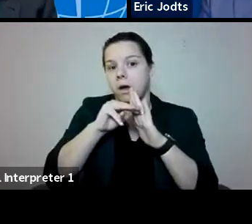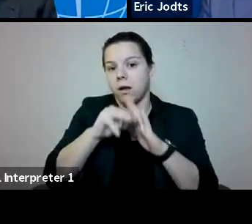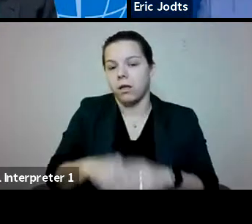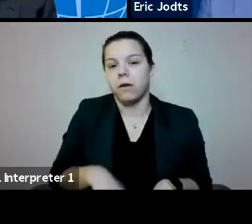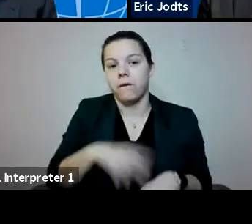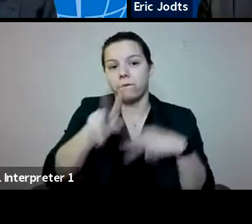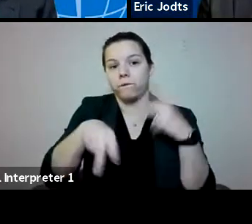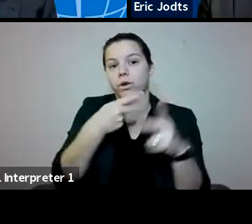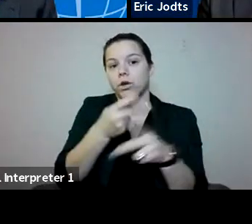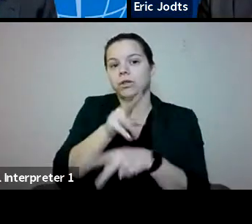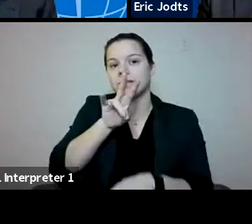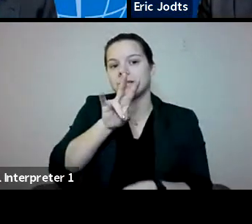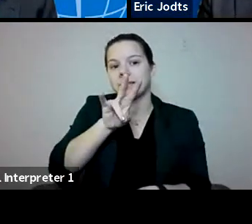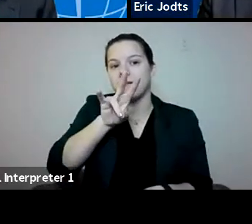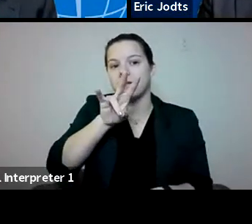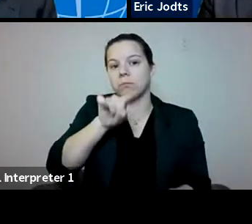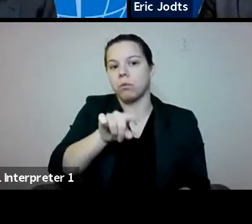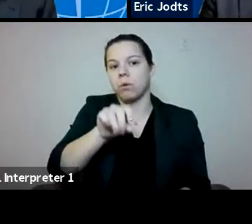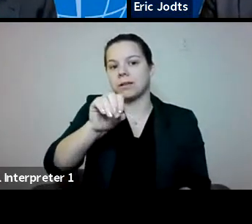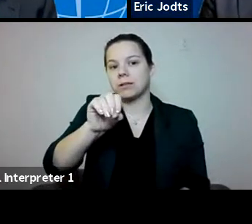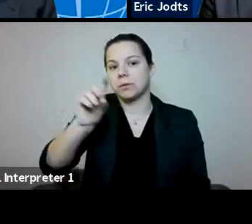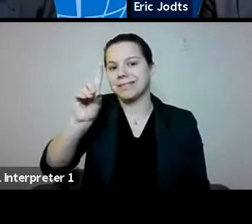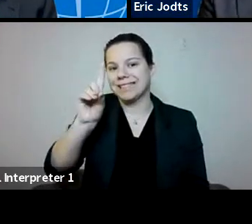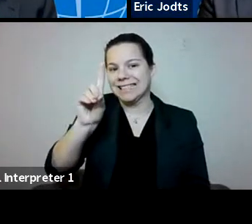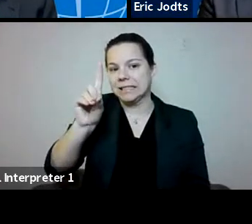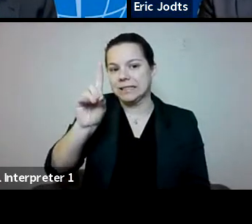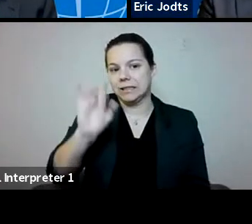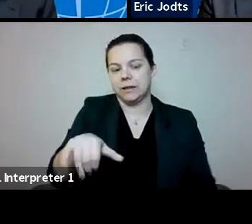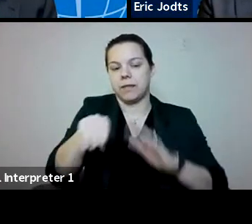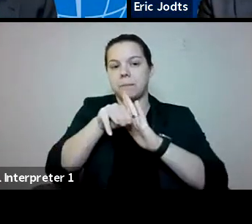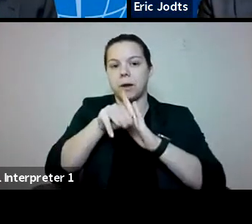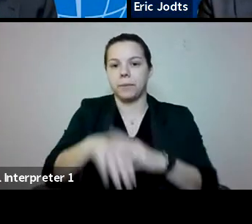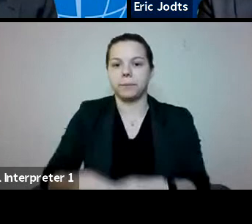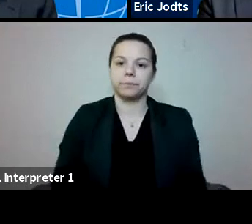version 7.0D of that model